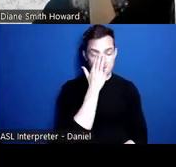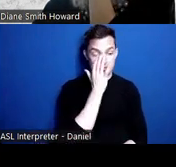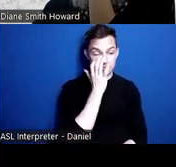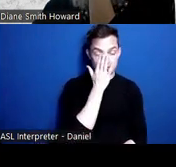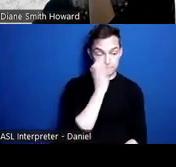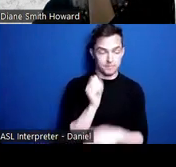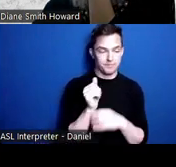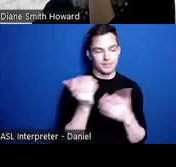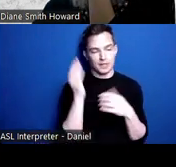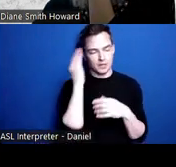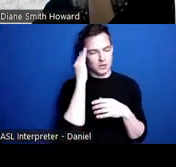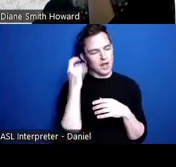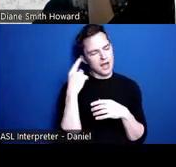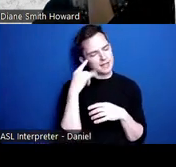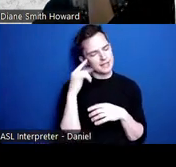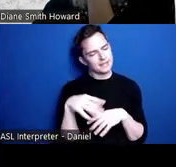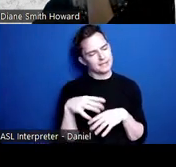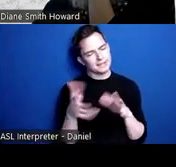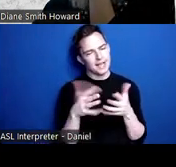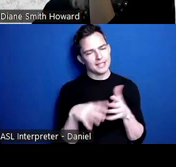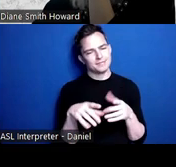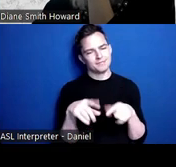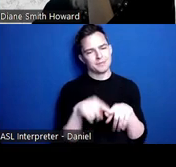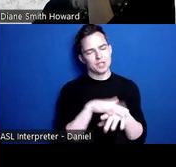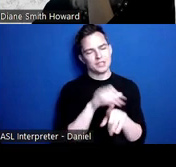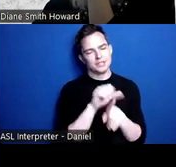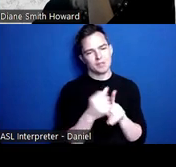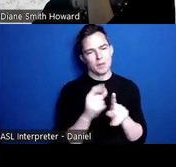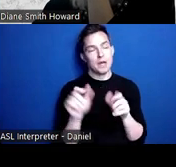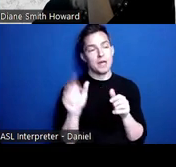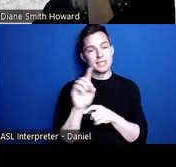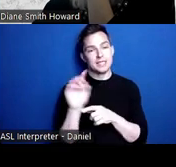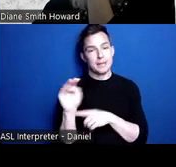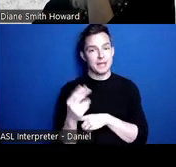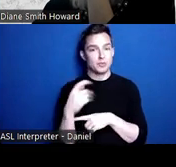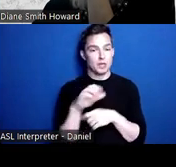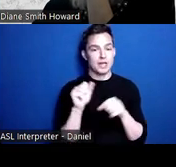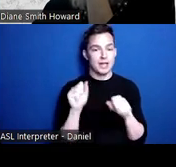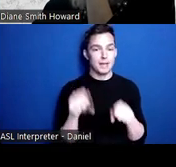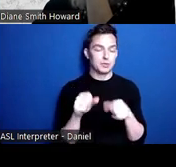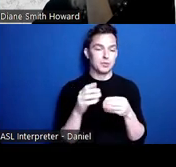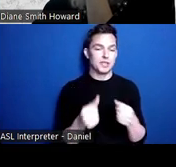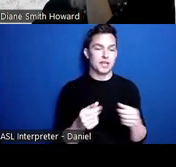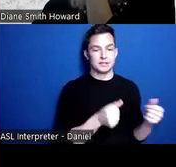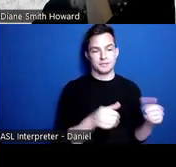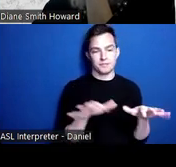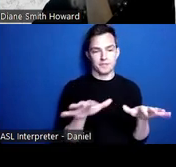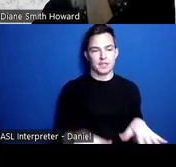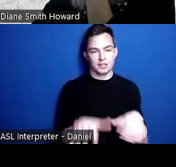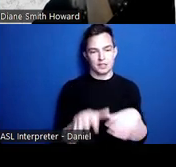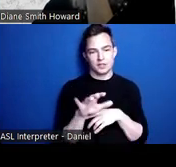I think, you know, it's kind of anecdotal, but with DMH, we were able to settle the Wyatt lawsuit, which was our